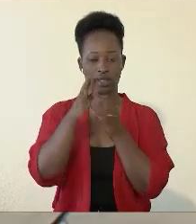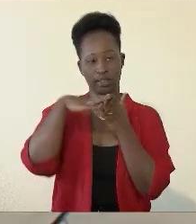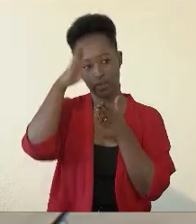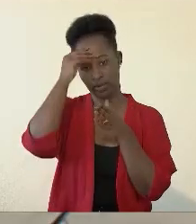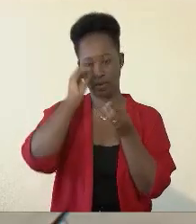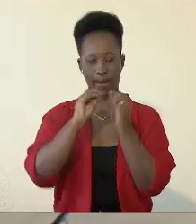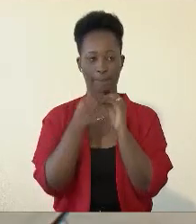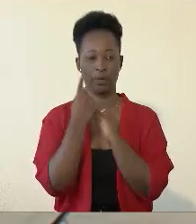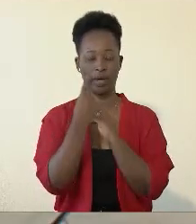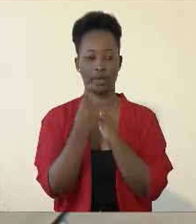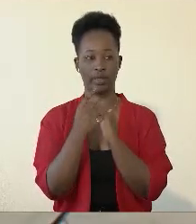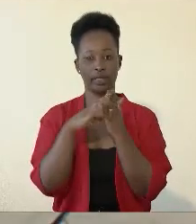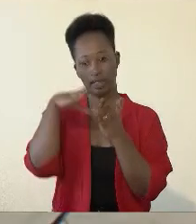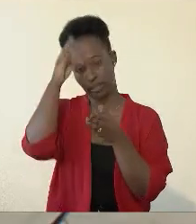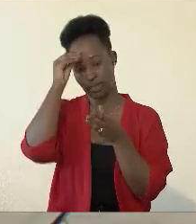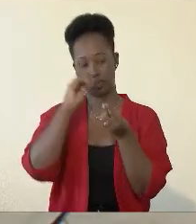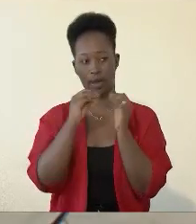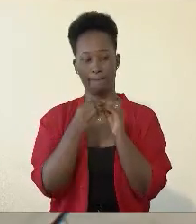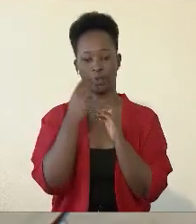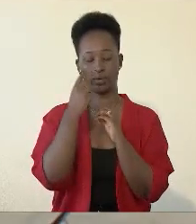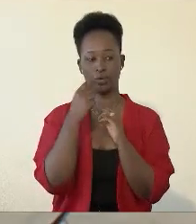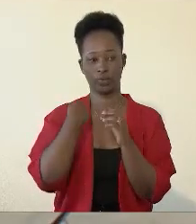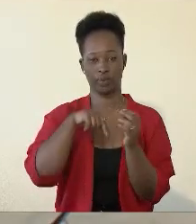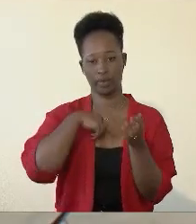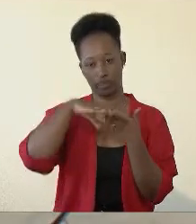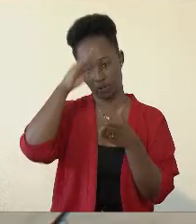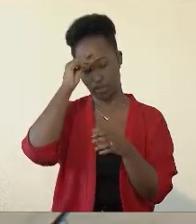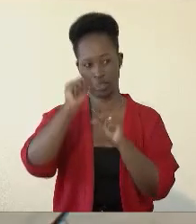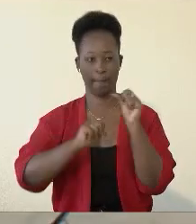1. The lesson 2, we had to discuss about